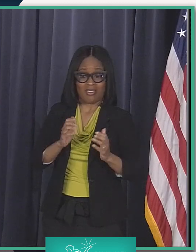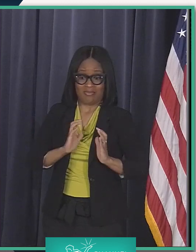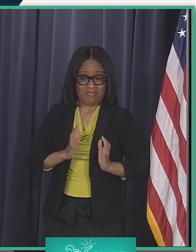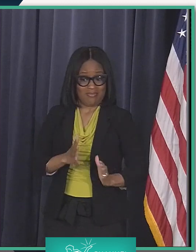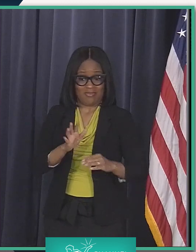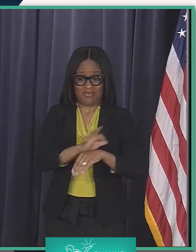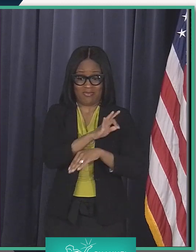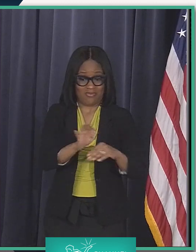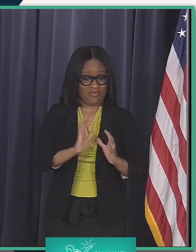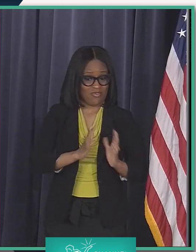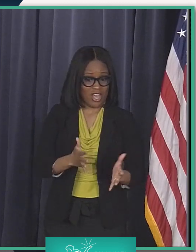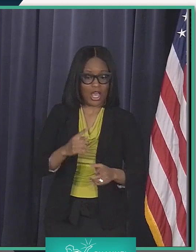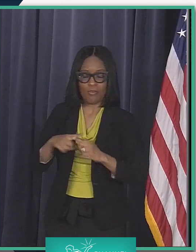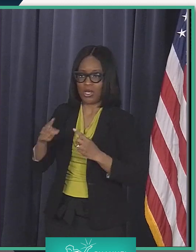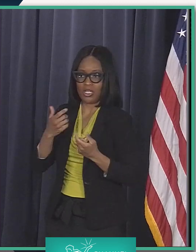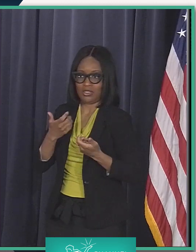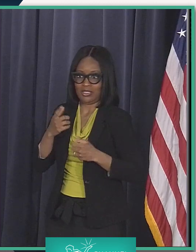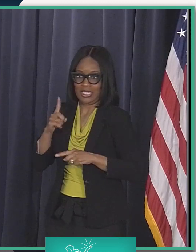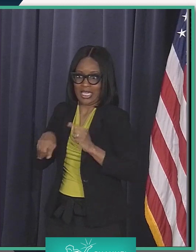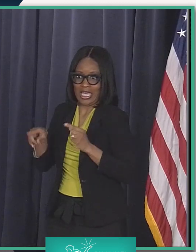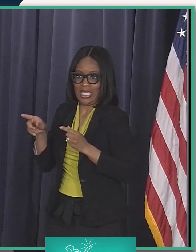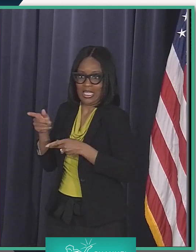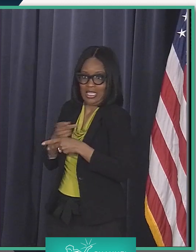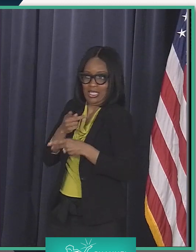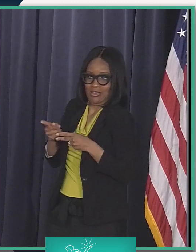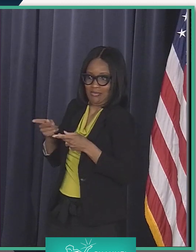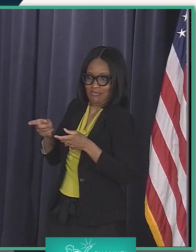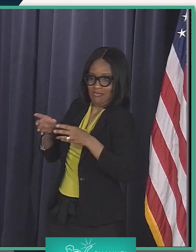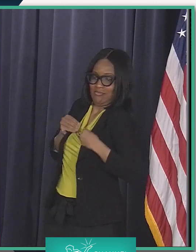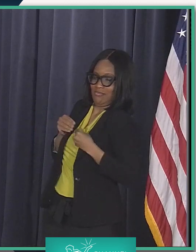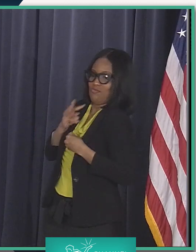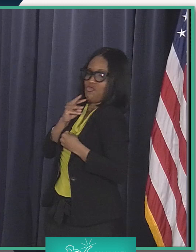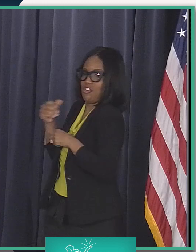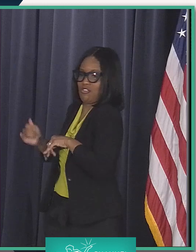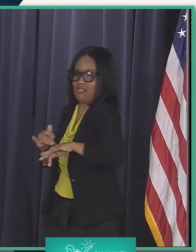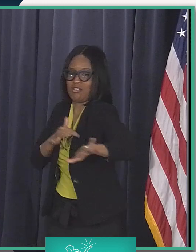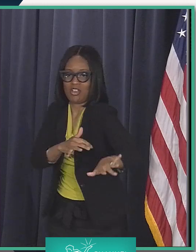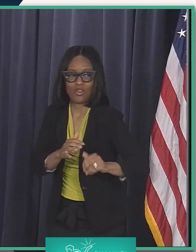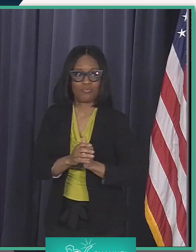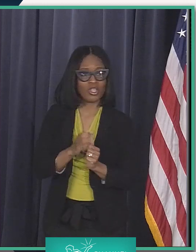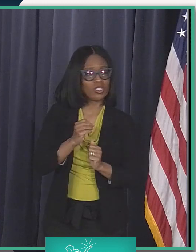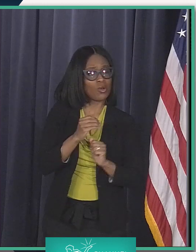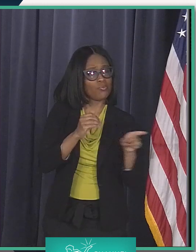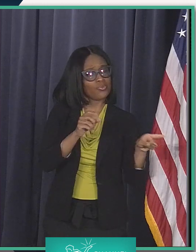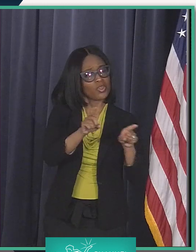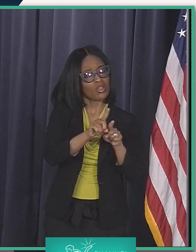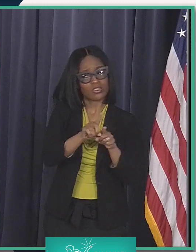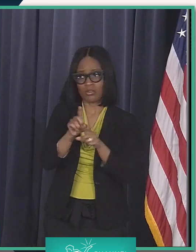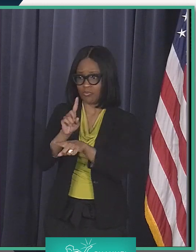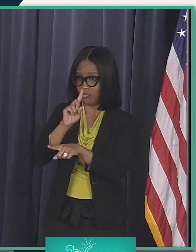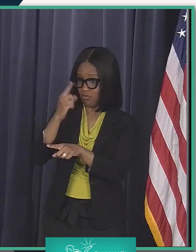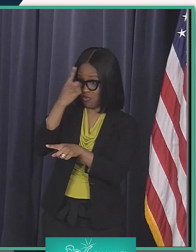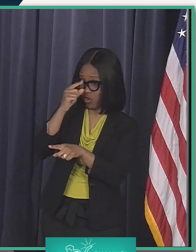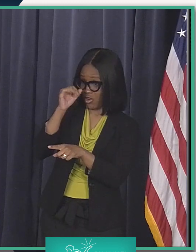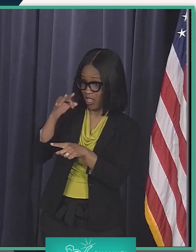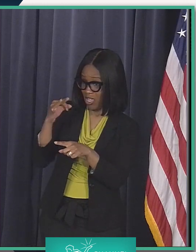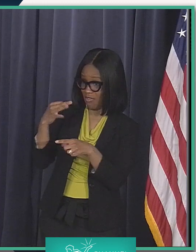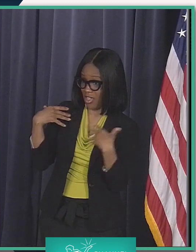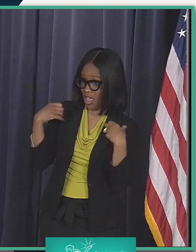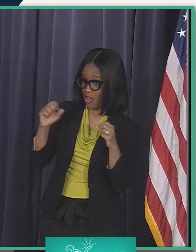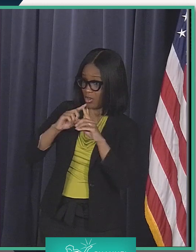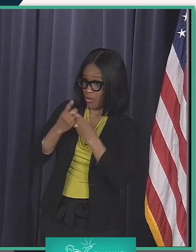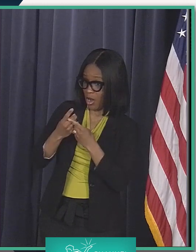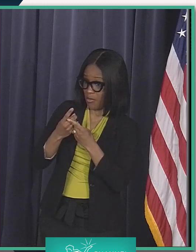Sure. And for Ms. Fair, I'm wondering, as the health department has been looking at long-term care